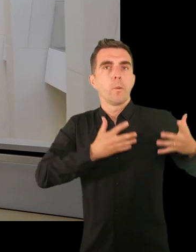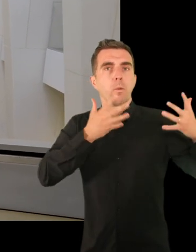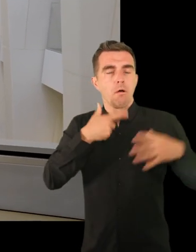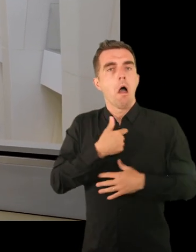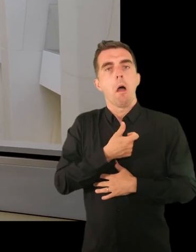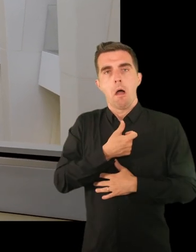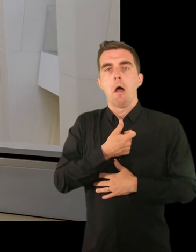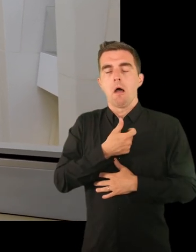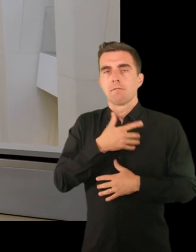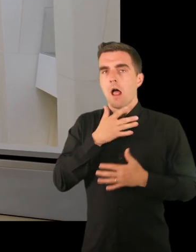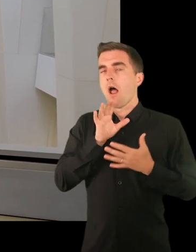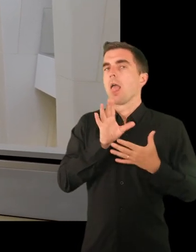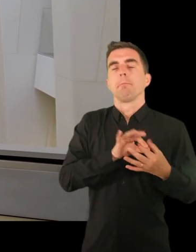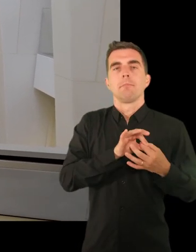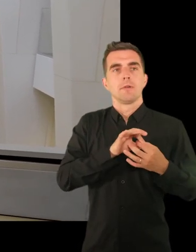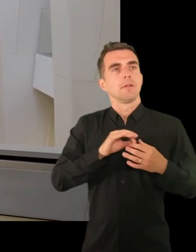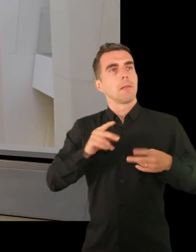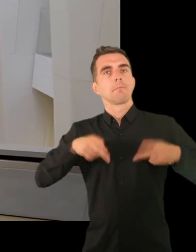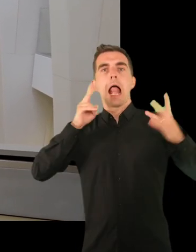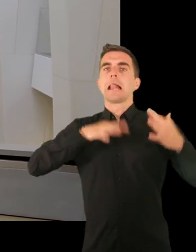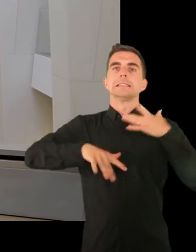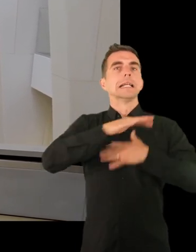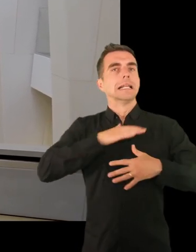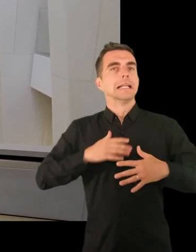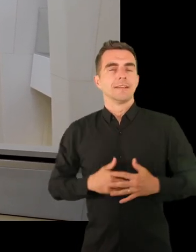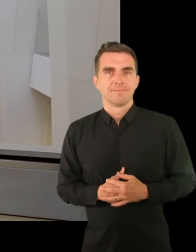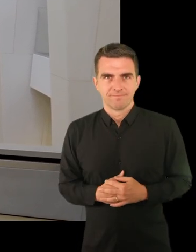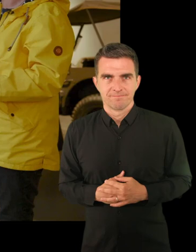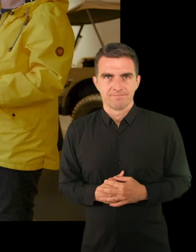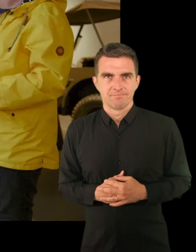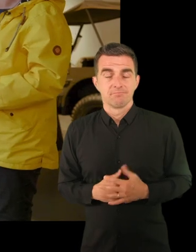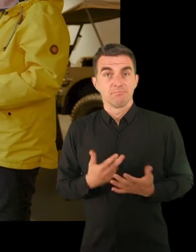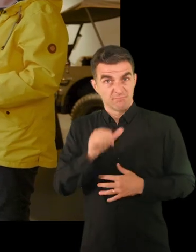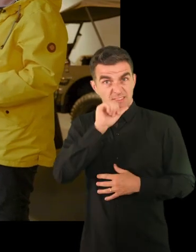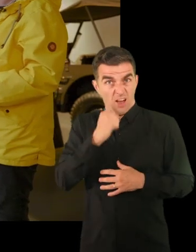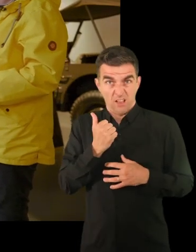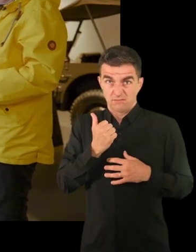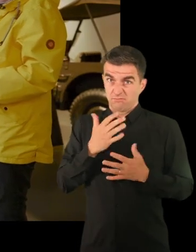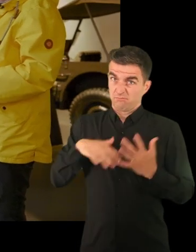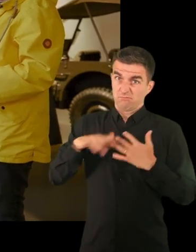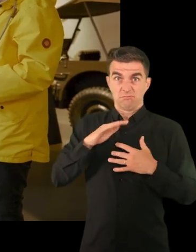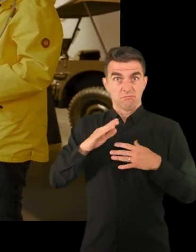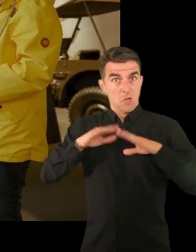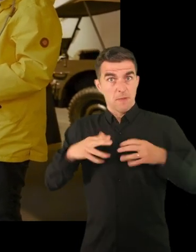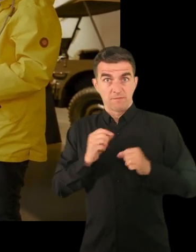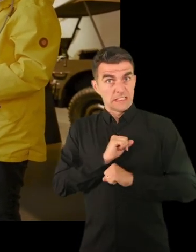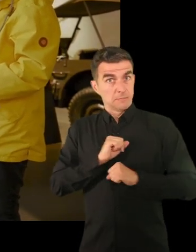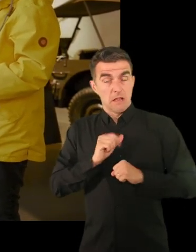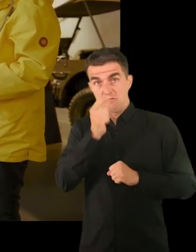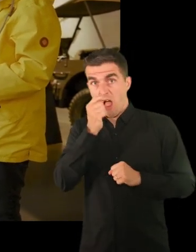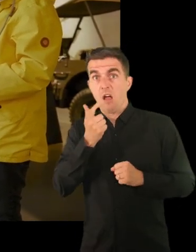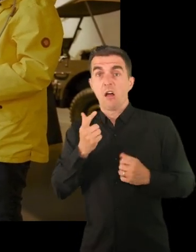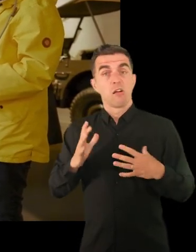which is something I find particularly engaging in a building. Amy and Christopher view the exhibits. I think it's nice in museums to have spaces like this where you